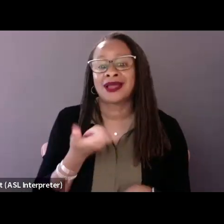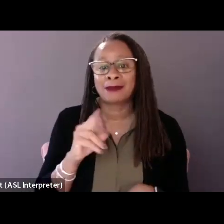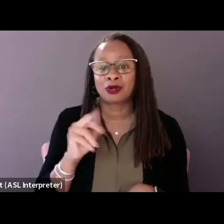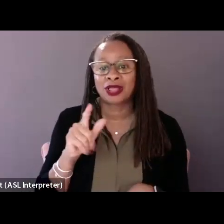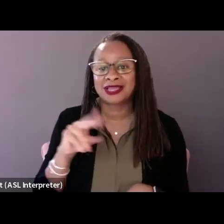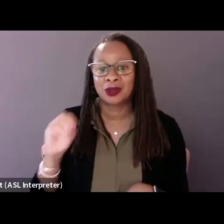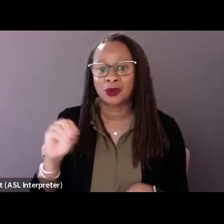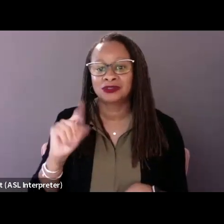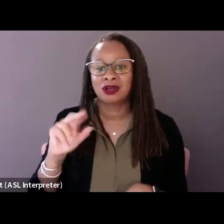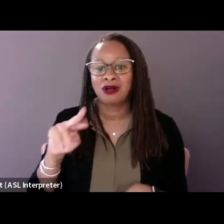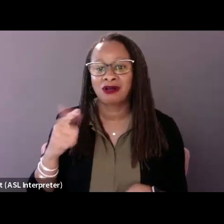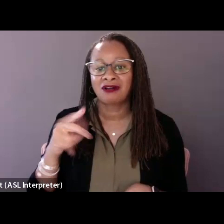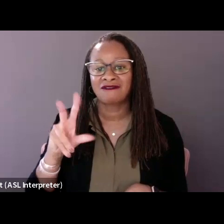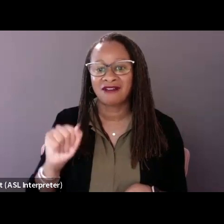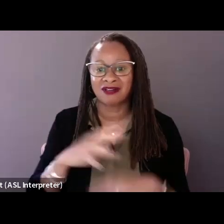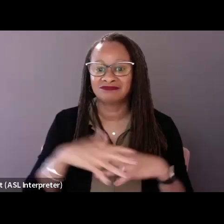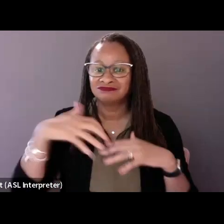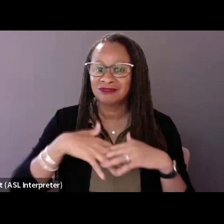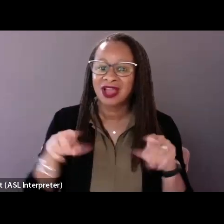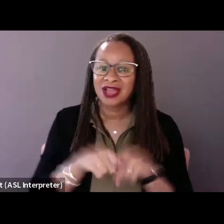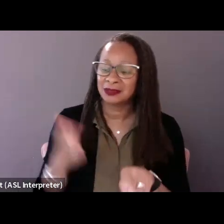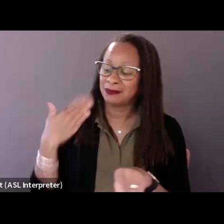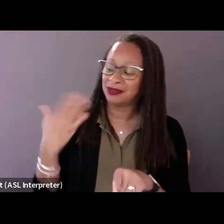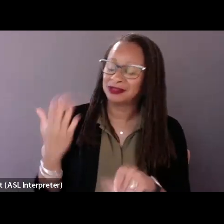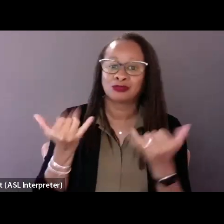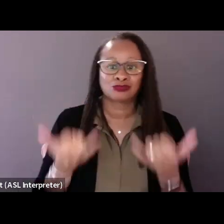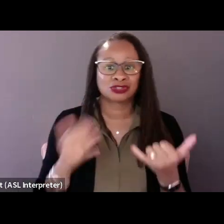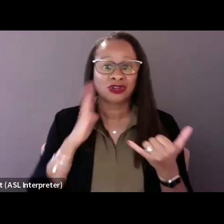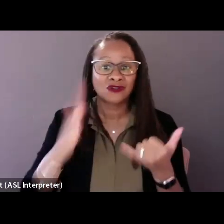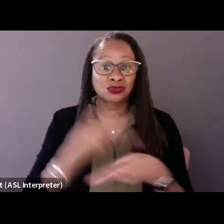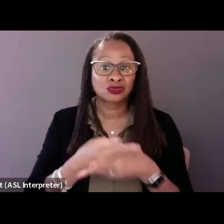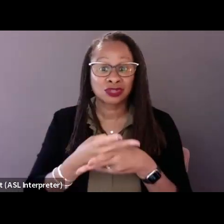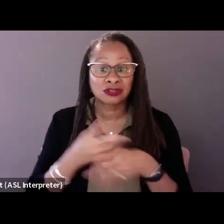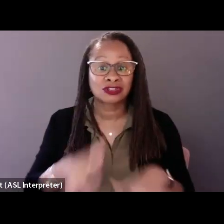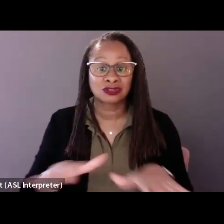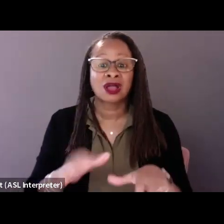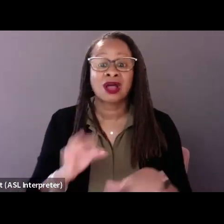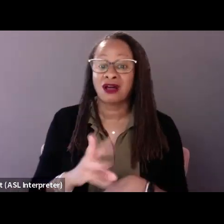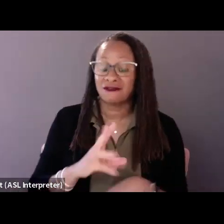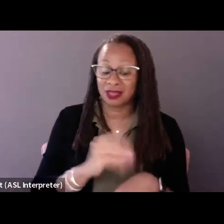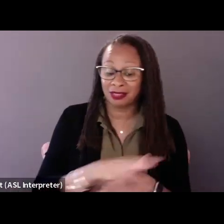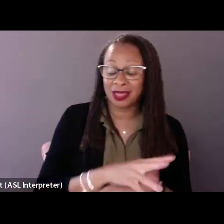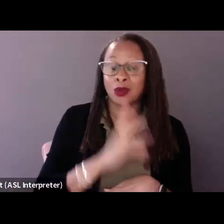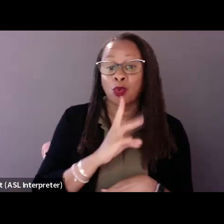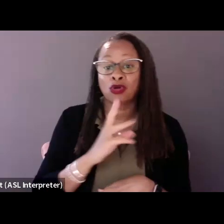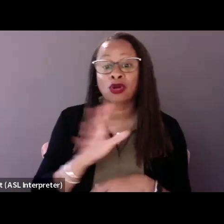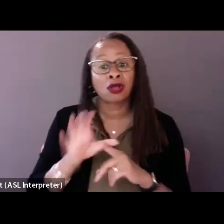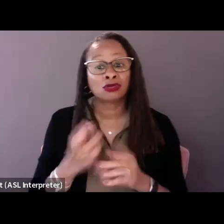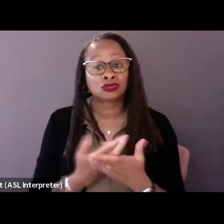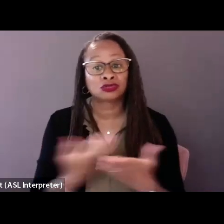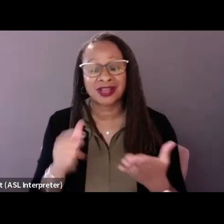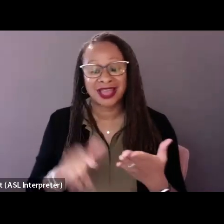as the past, present, and future caretakers of the land, water, and cultural resources in the